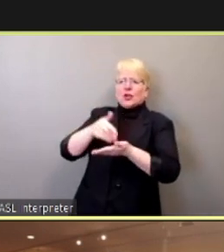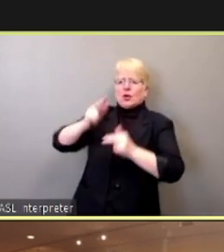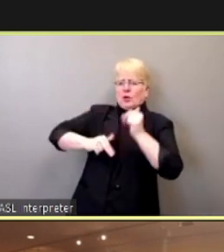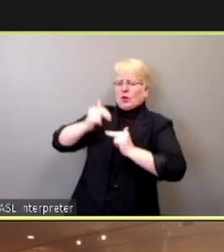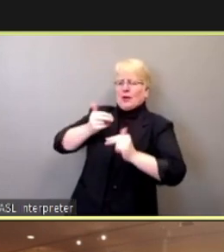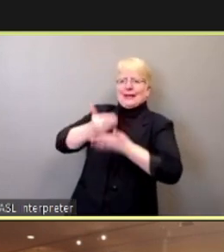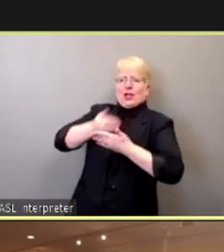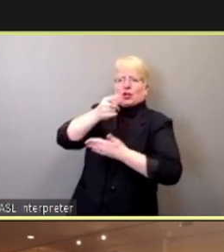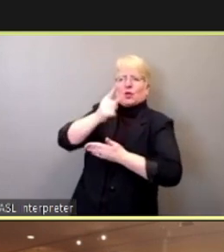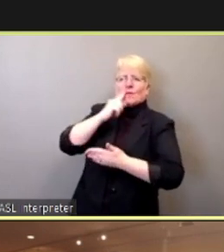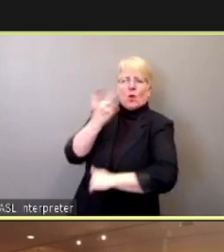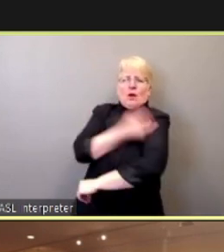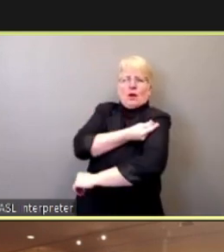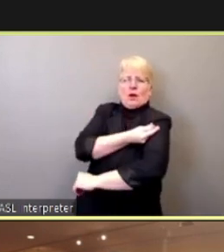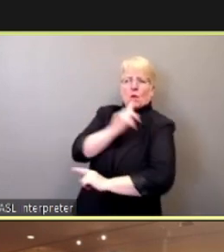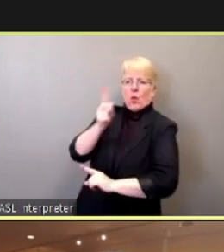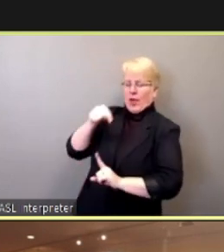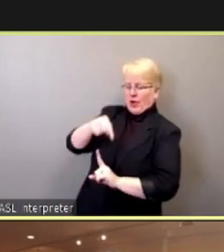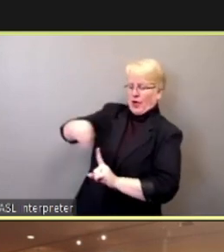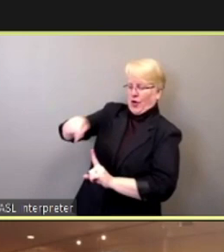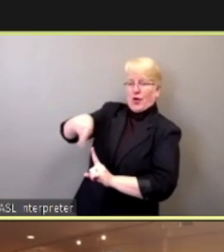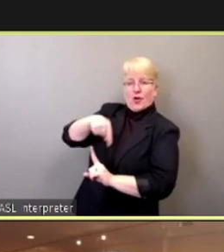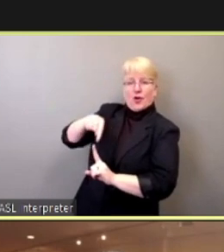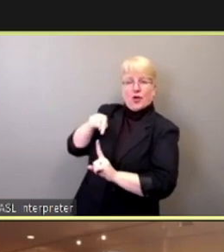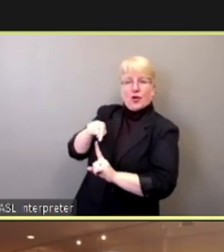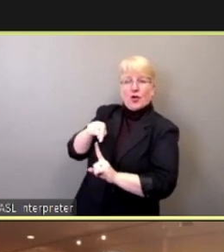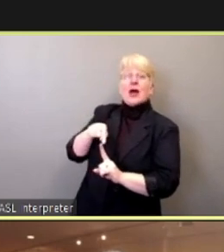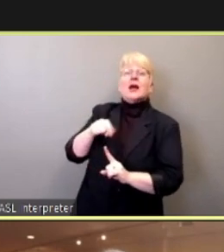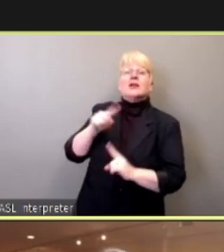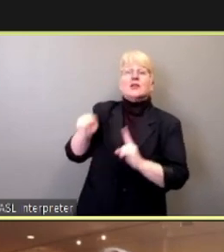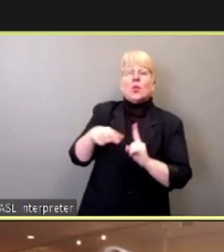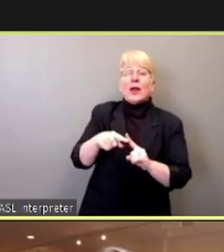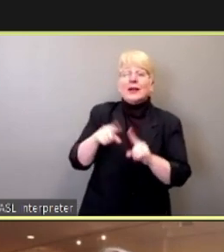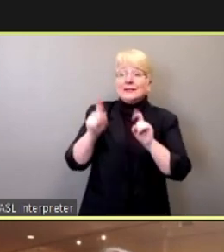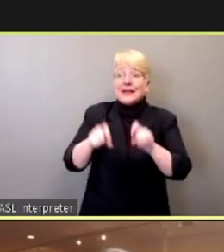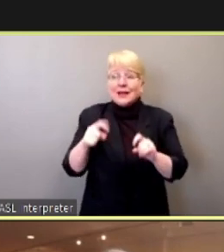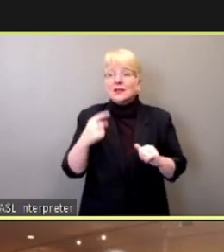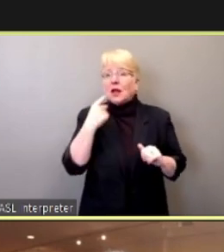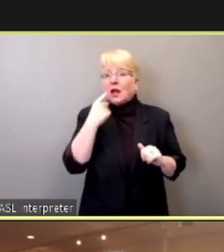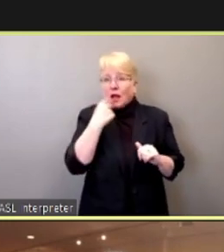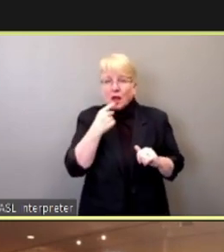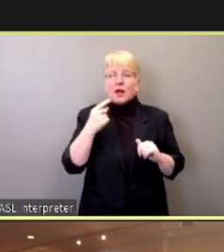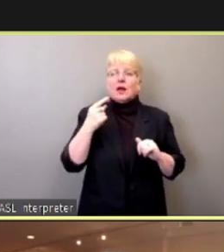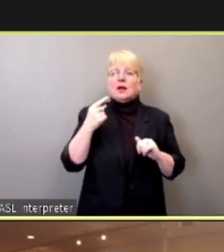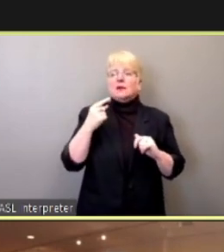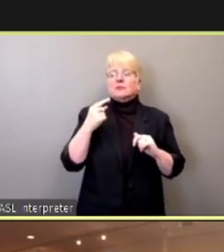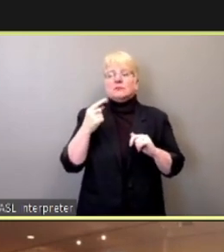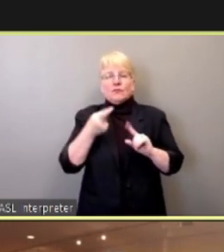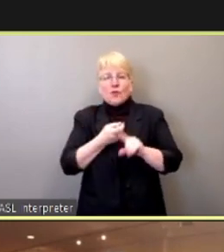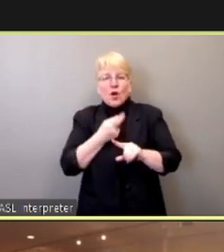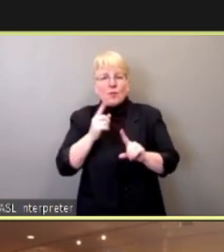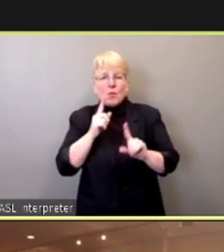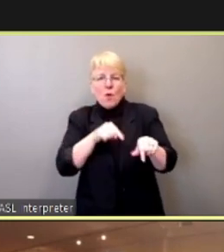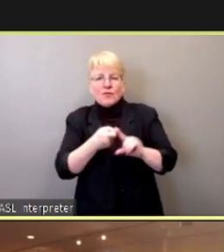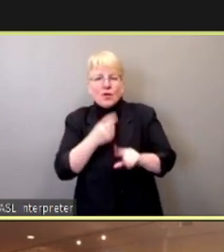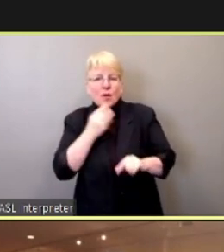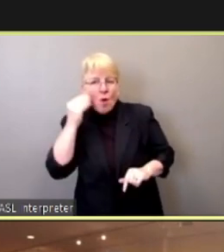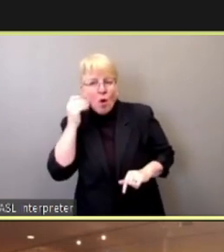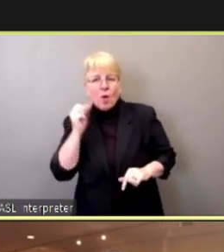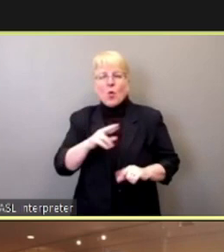the treatment. And when you find out about your positive test, you'll get these links, but you'll also can talk to your primary